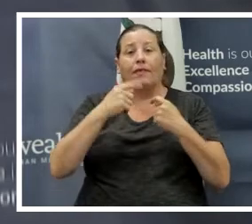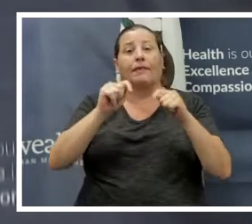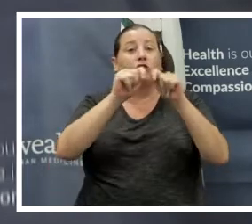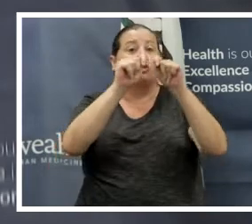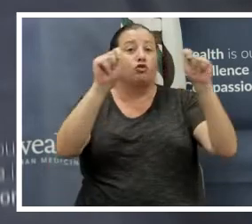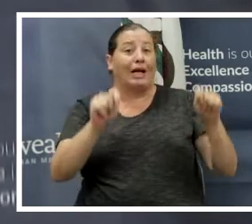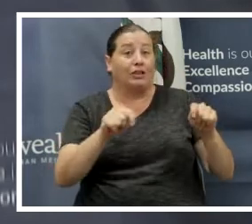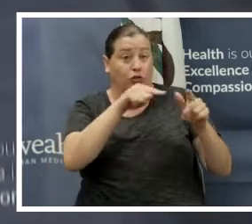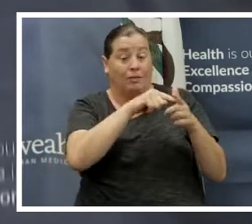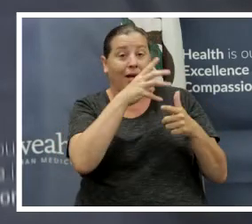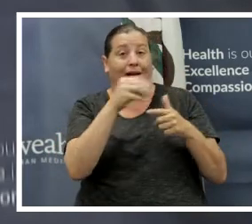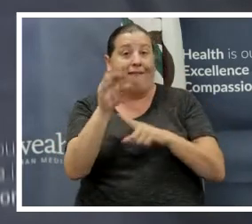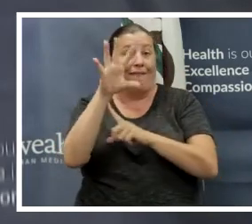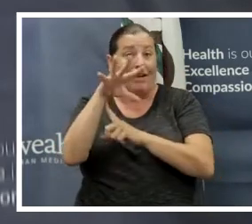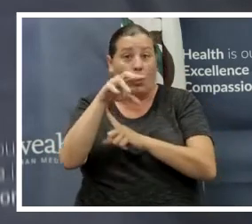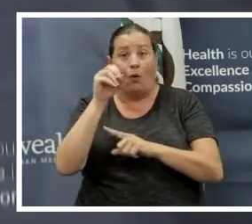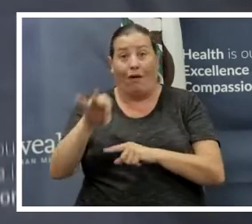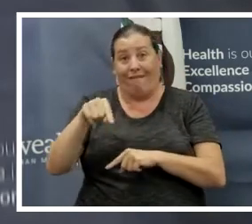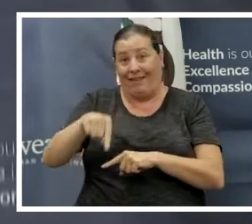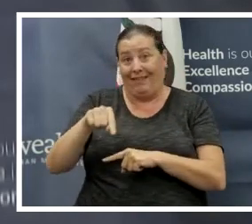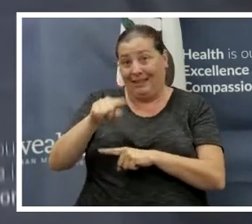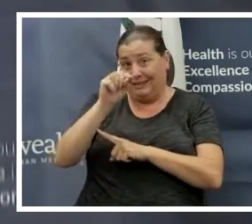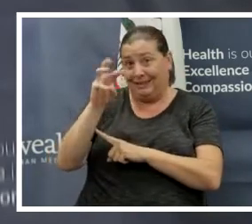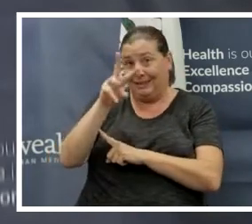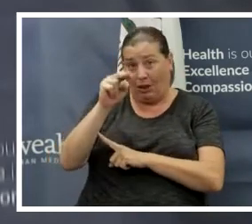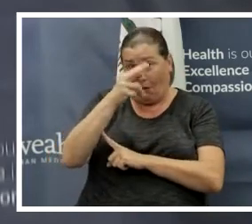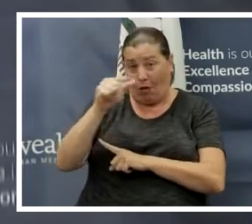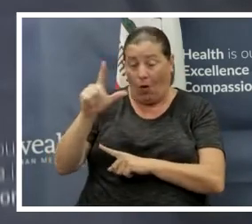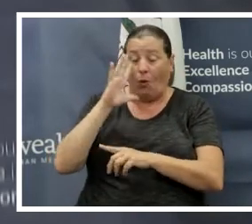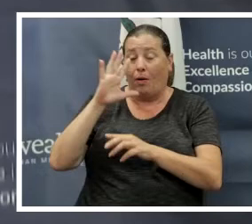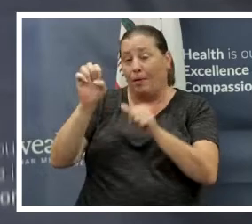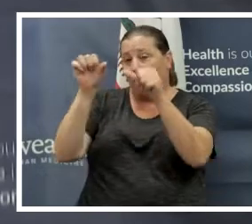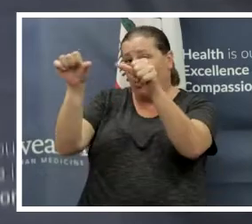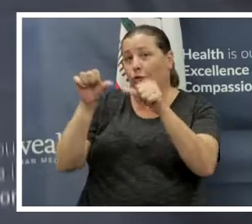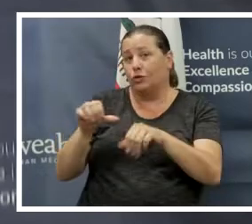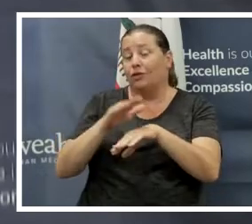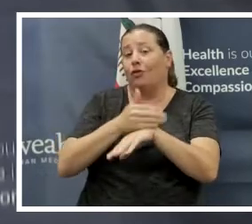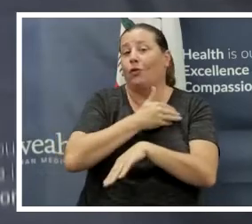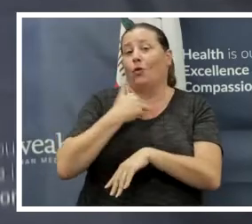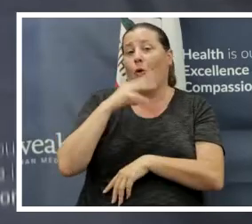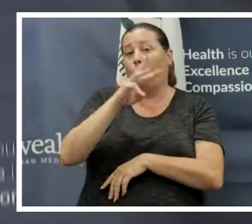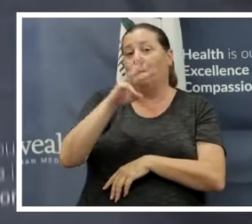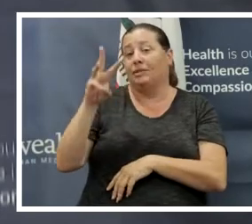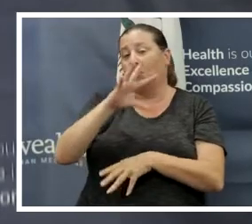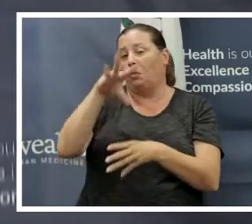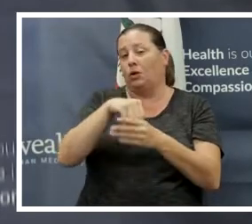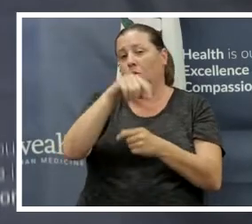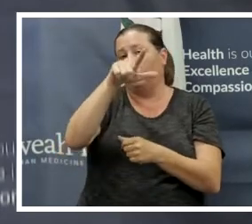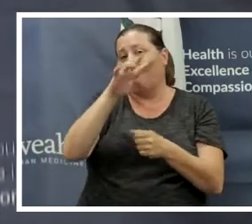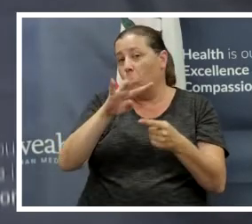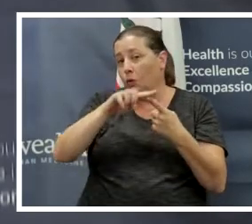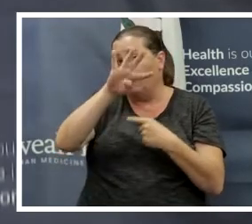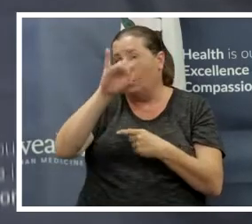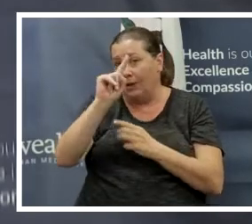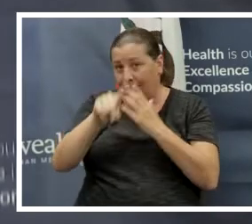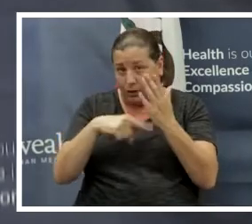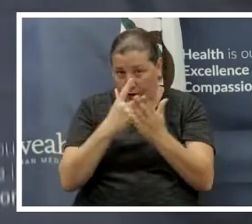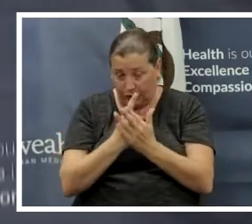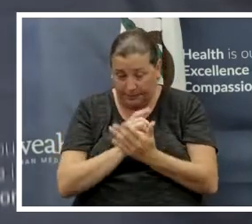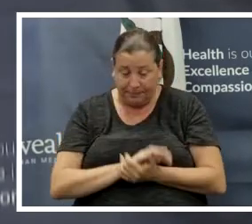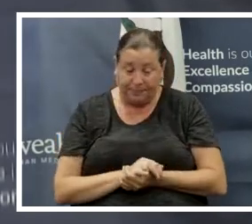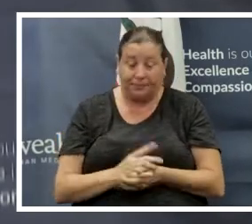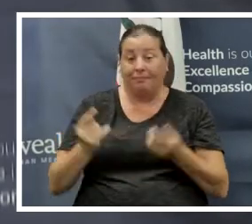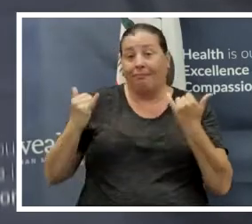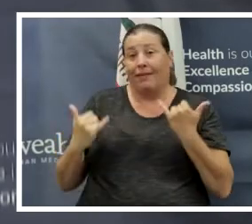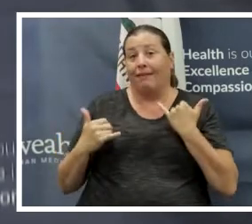video of this town hall will be posted on our website within 24 to 48 hours. At this time, I'm going to